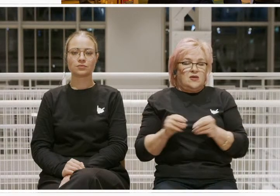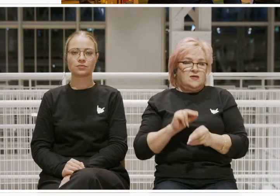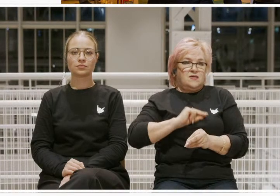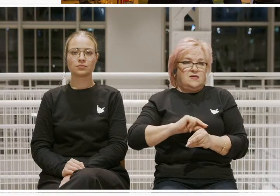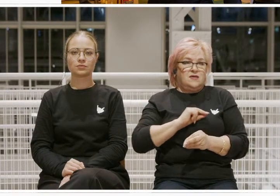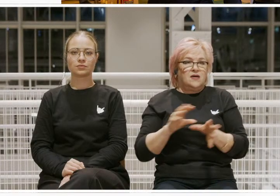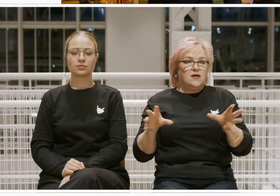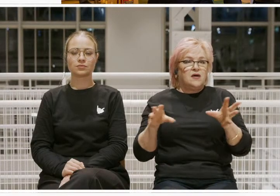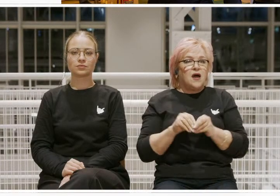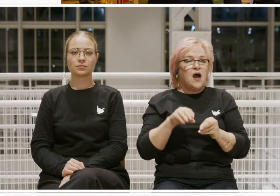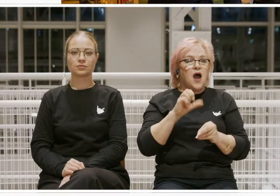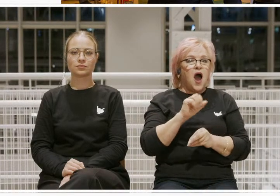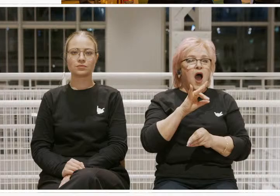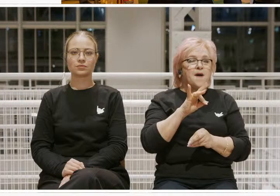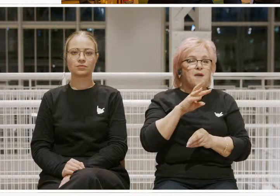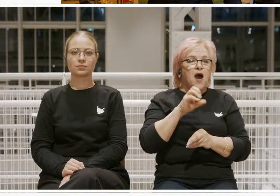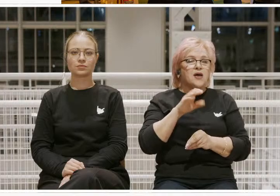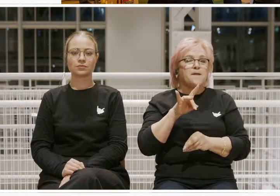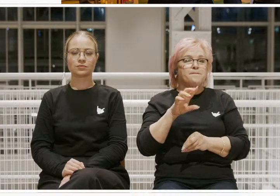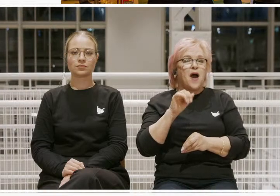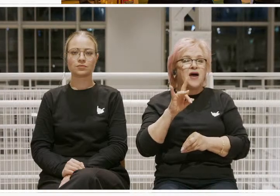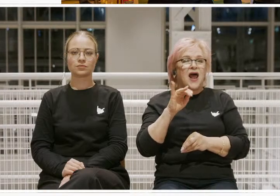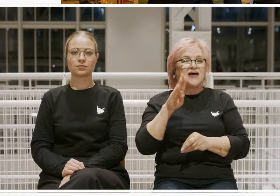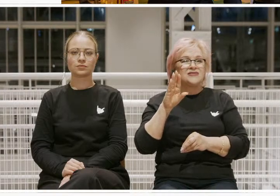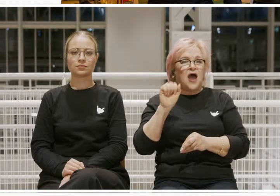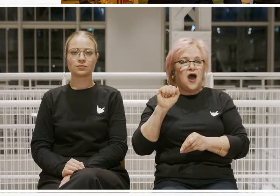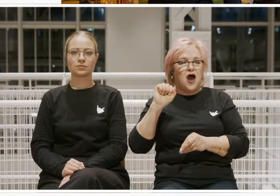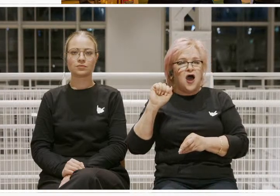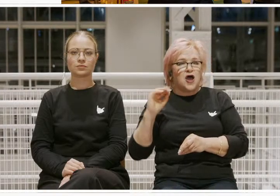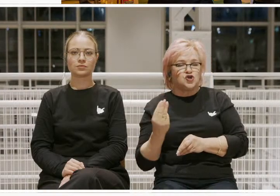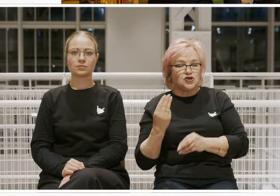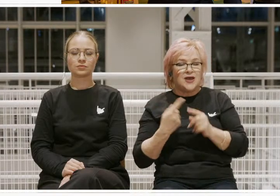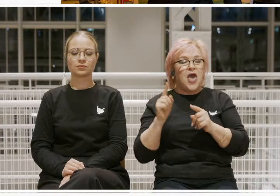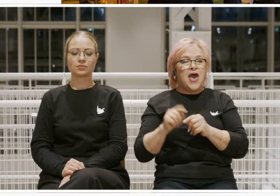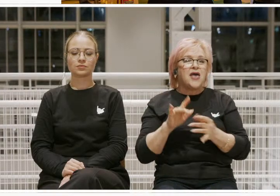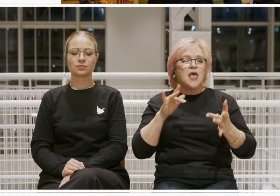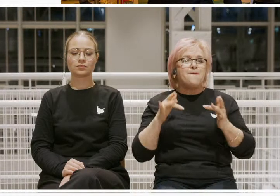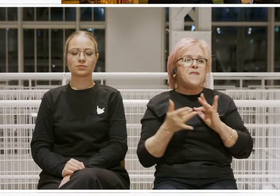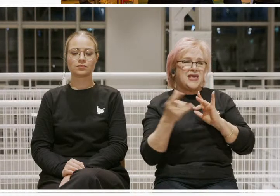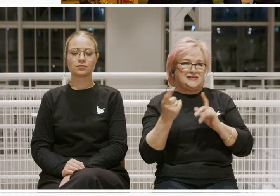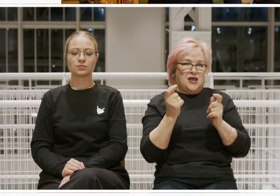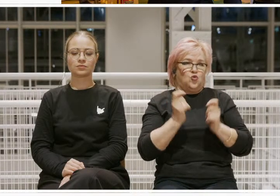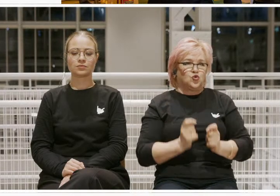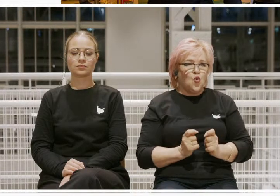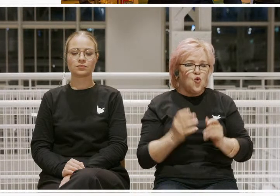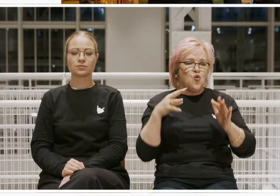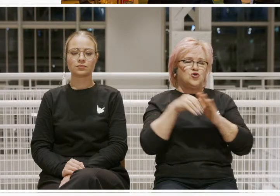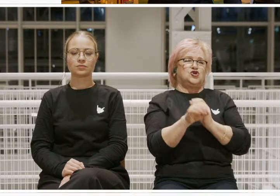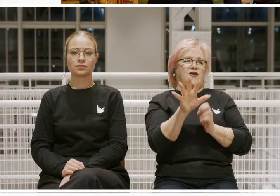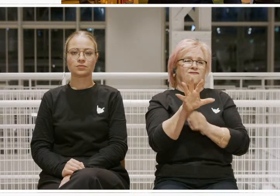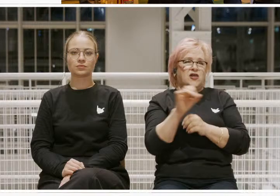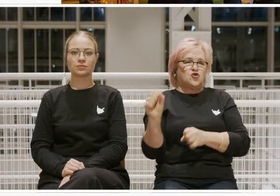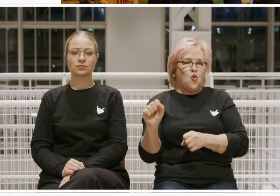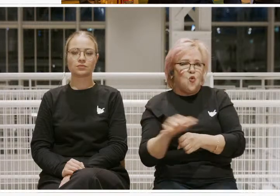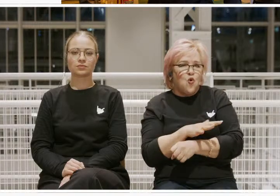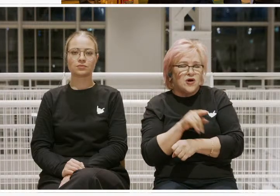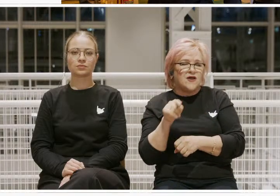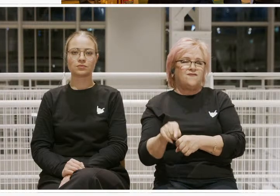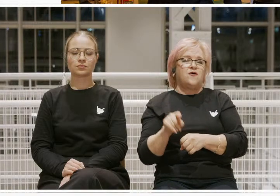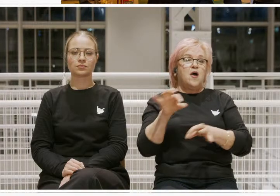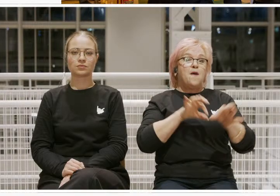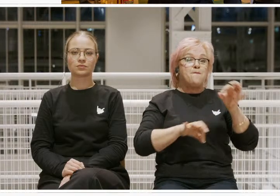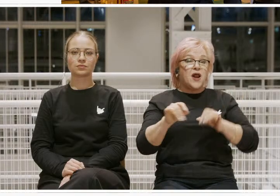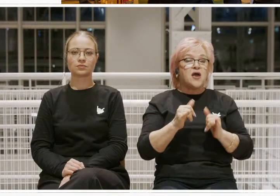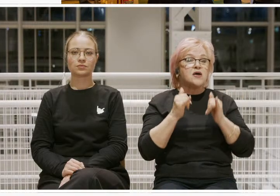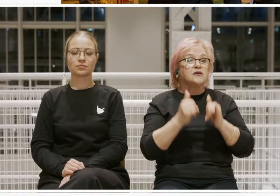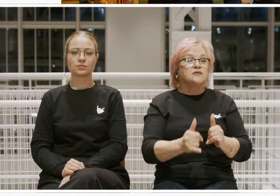Baraktar, from Artier Istanbul, an art space founded by Syrian artists living in Istanbul to